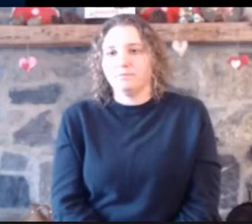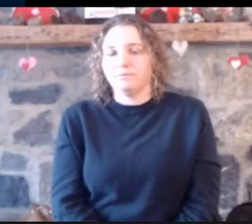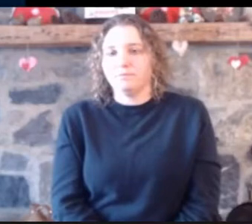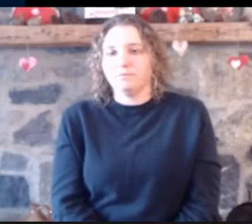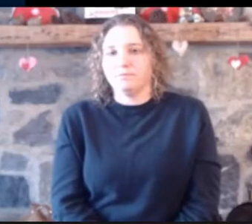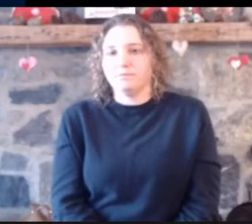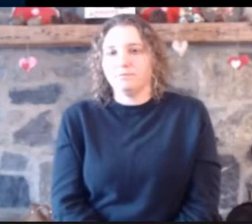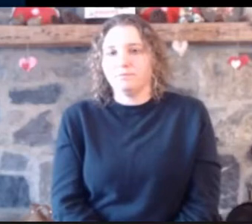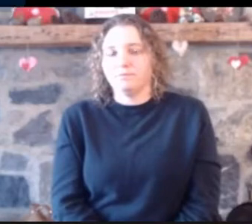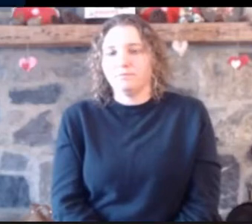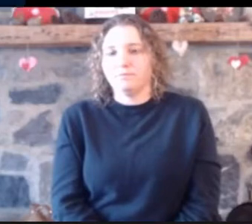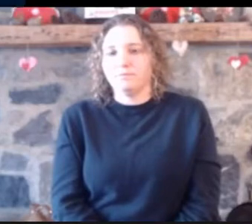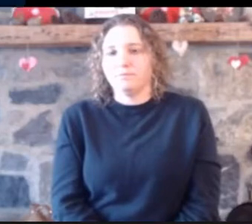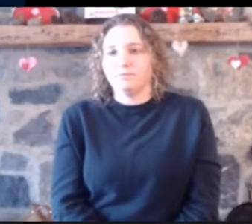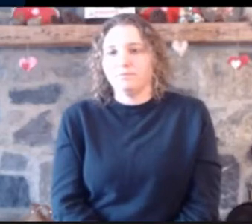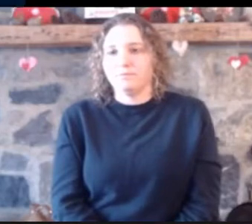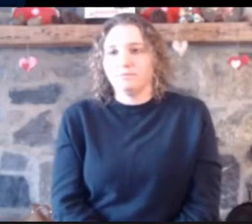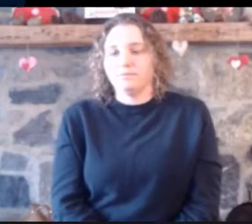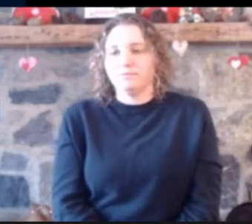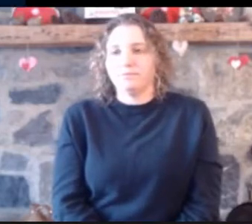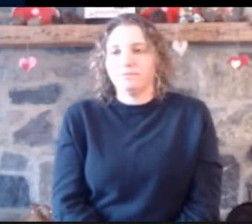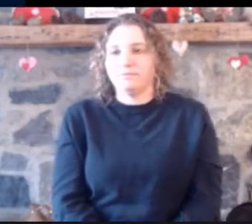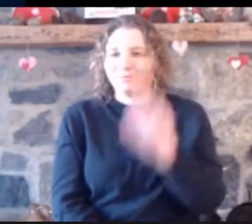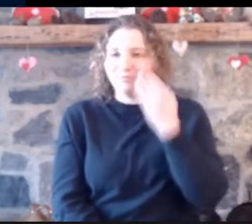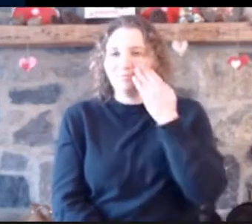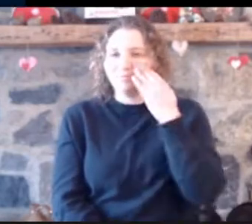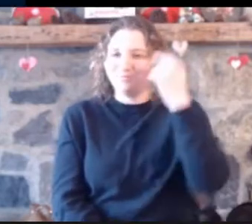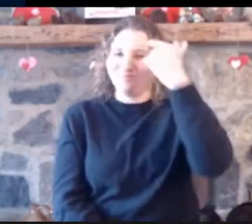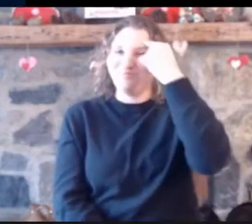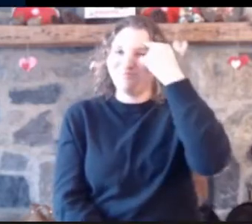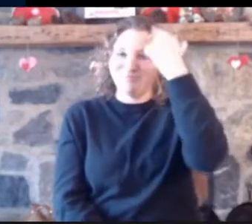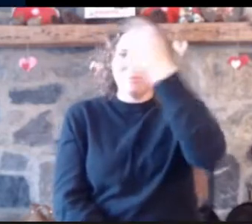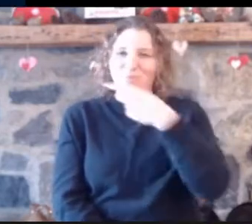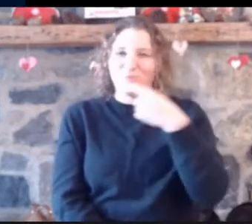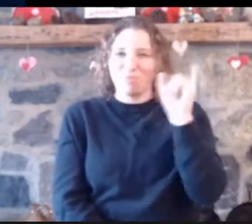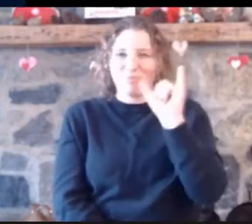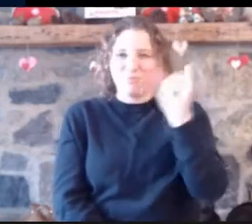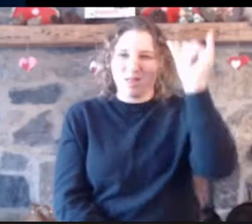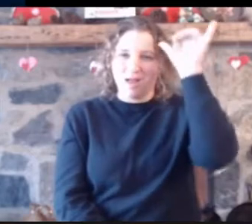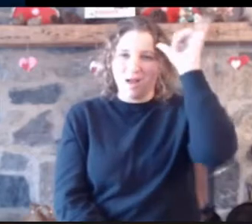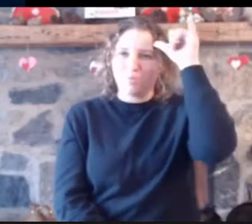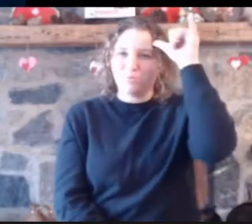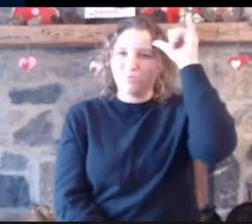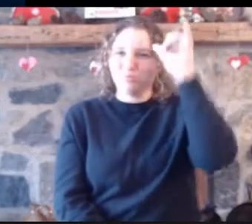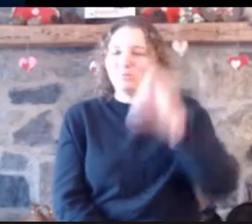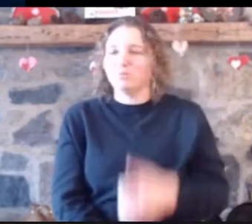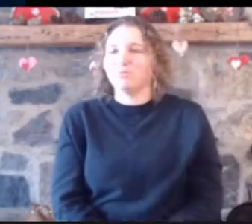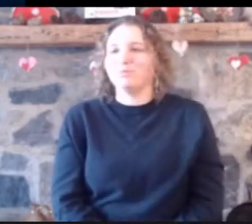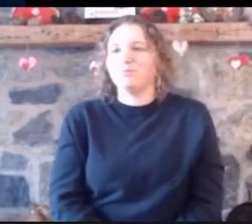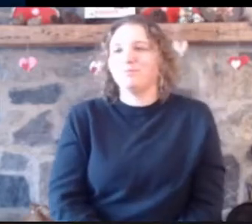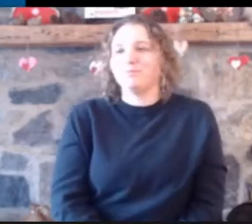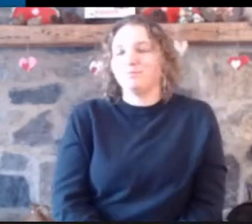Now I know what you're thinking. Moves just like a cow. I got it. But I'm just trying to point things out.